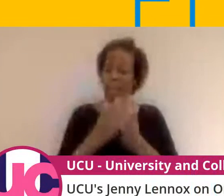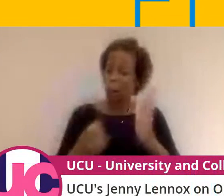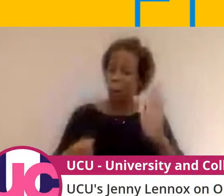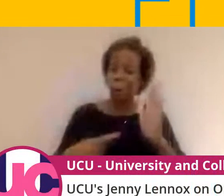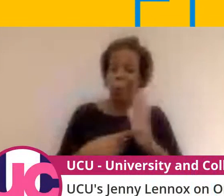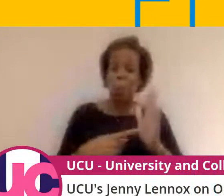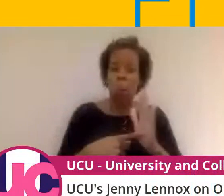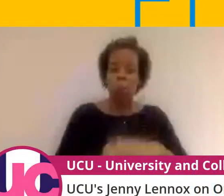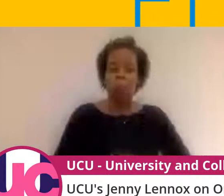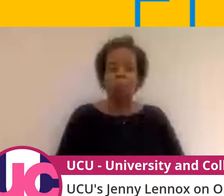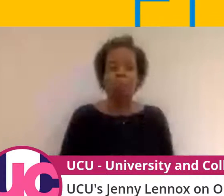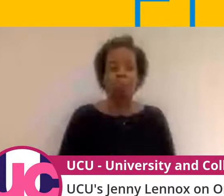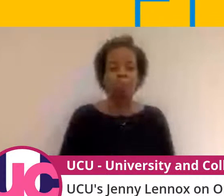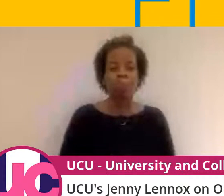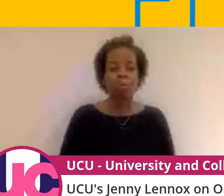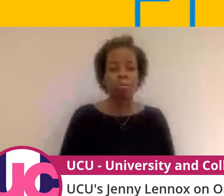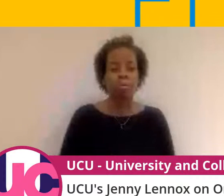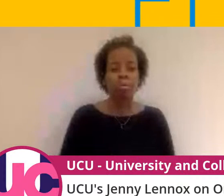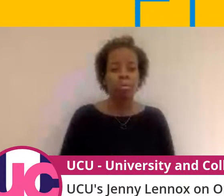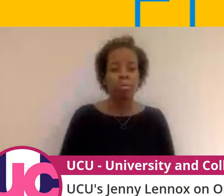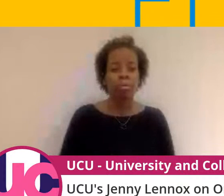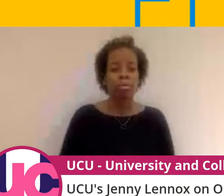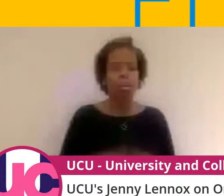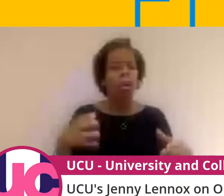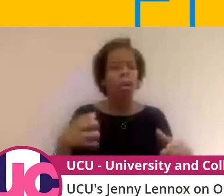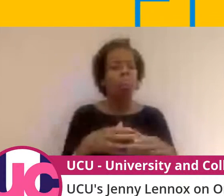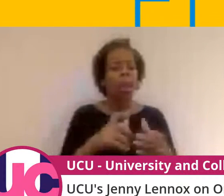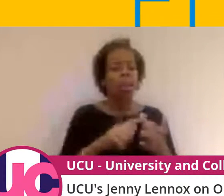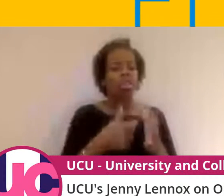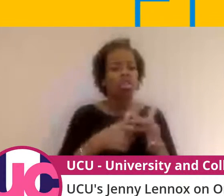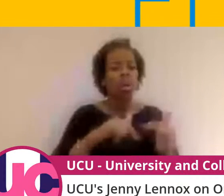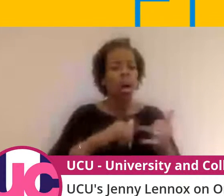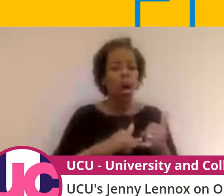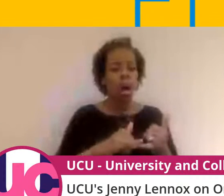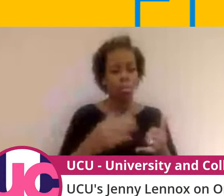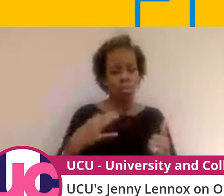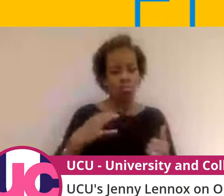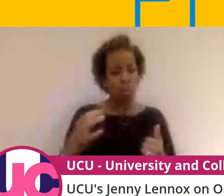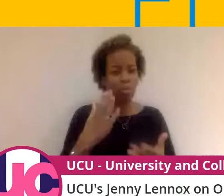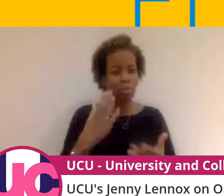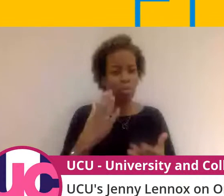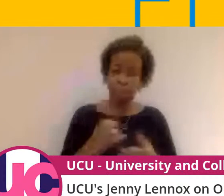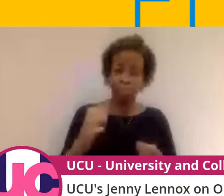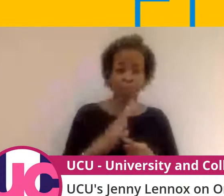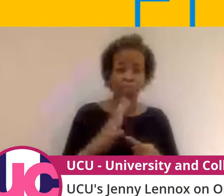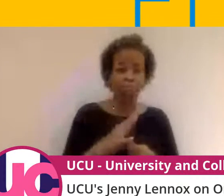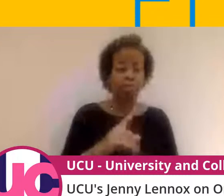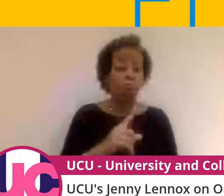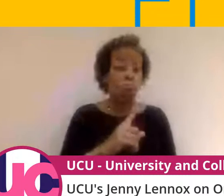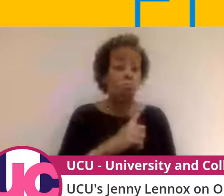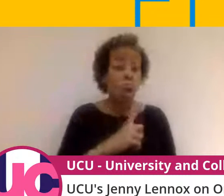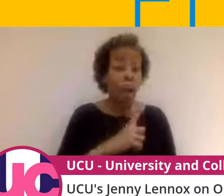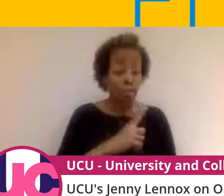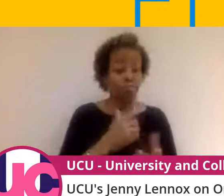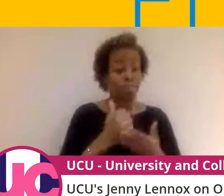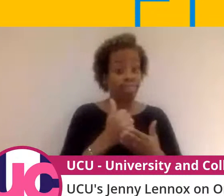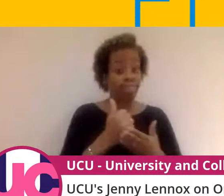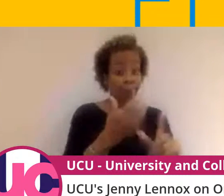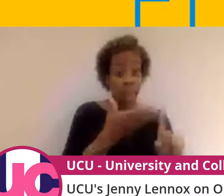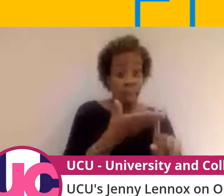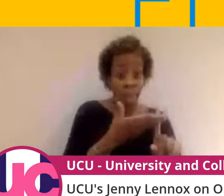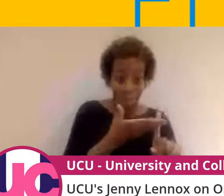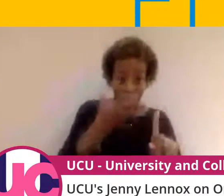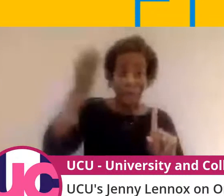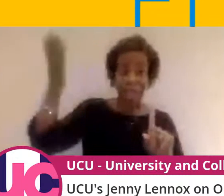I talked a little bit about having a branch ARPS rep, and I think the reason to do that is not just about escalation and kind